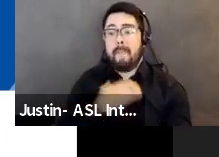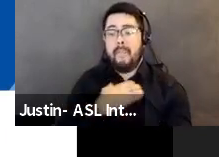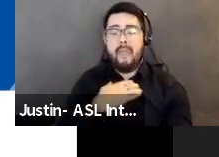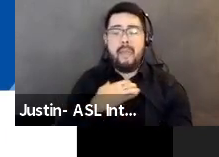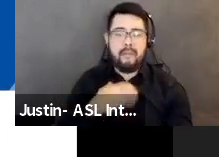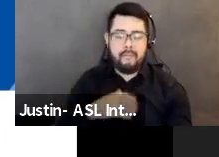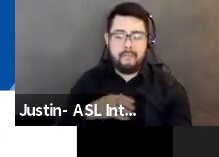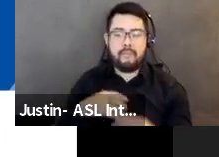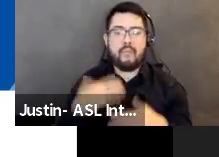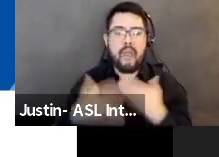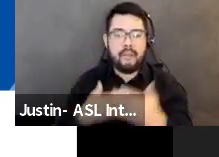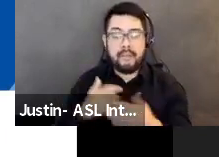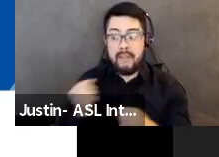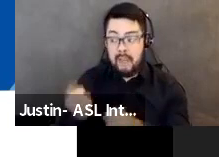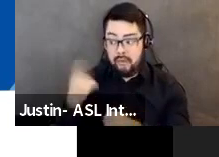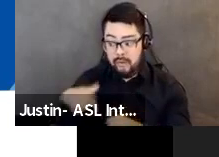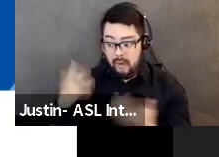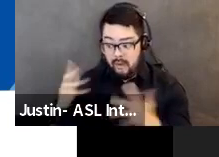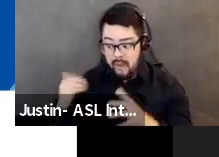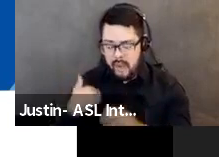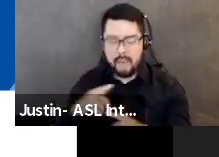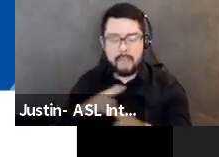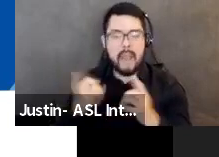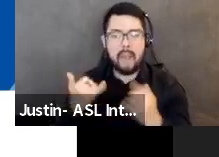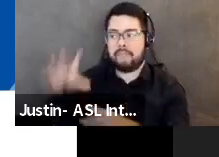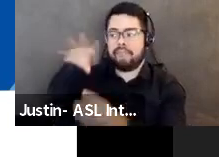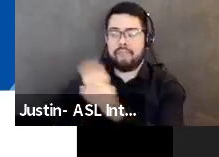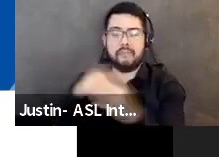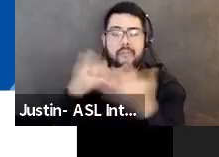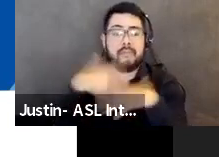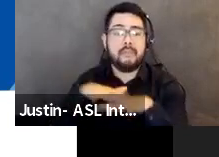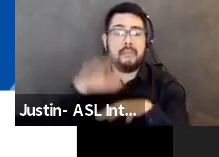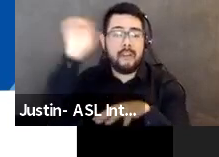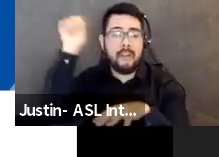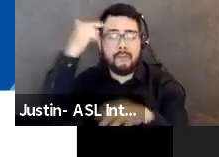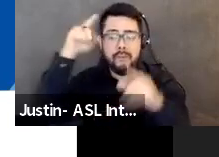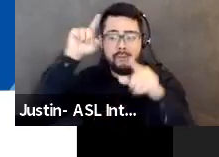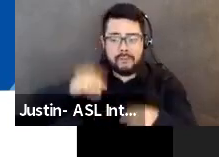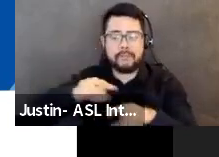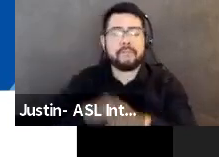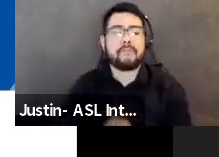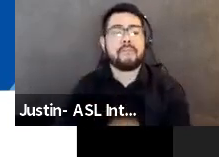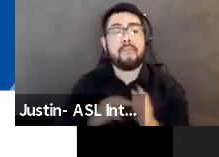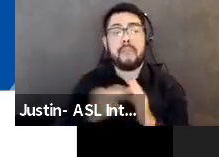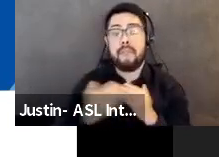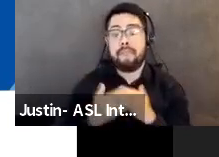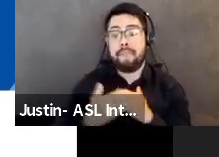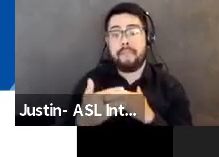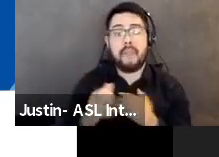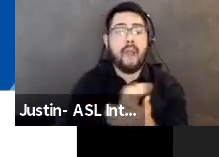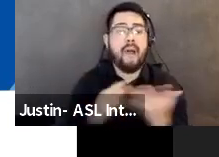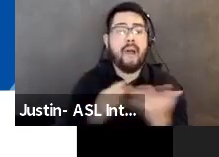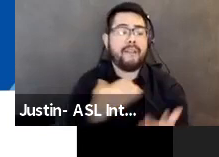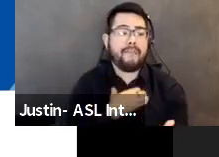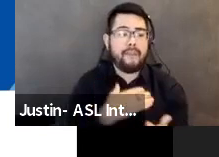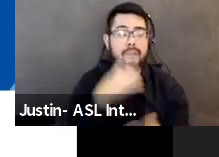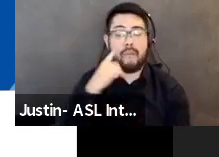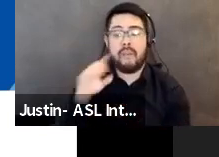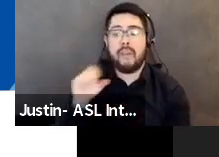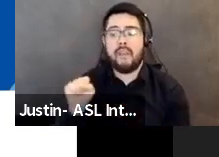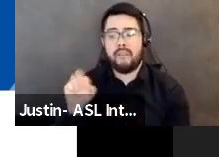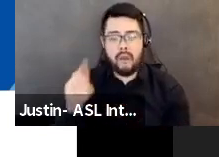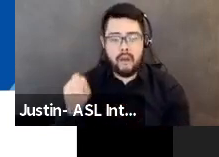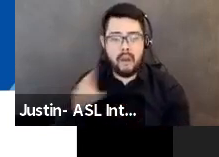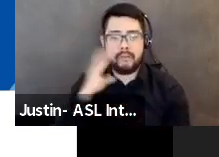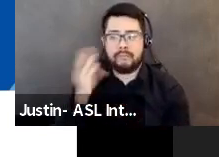but now it's formally going into the intergovernmental agreement going forward all complaints on our sros will be directed